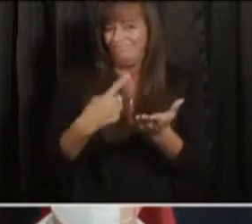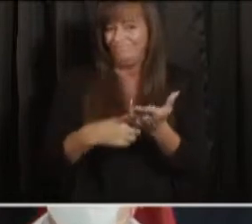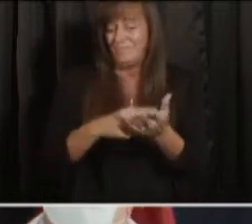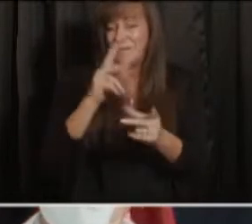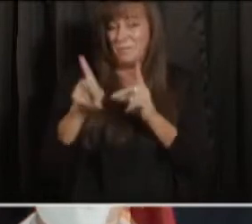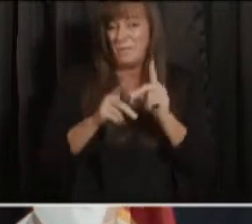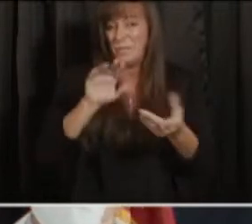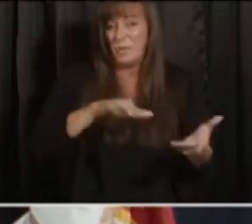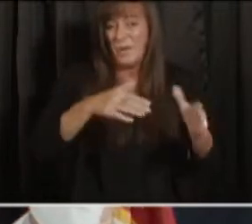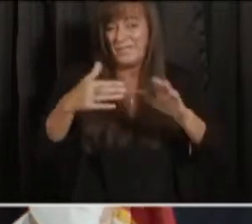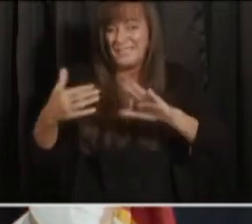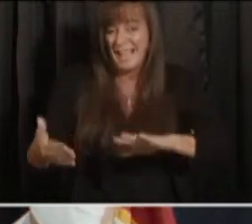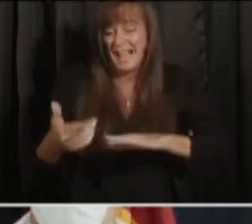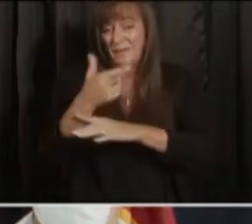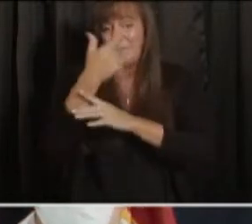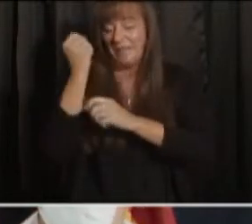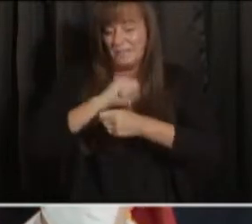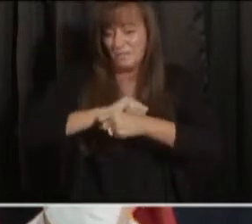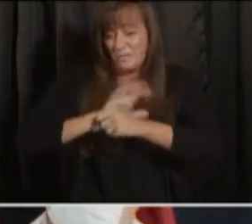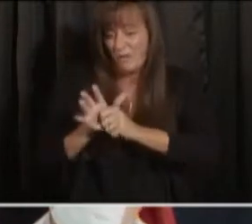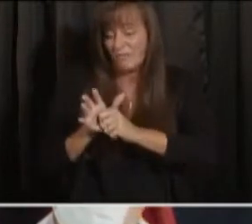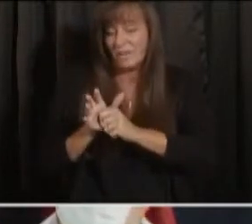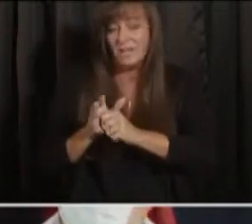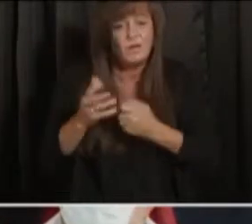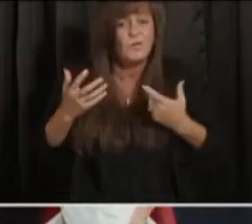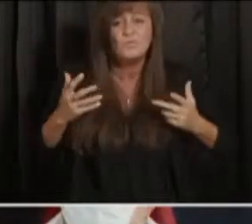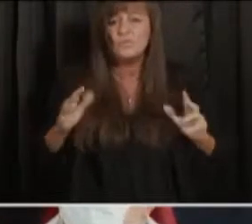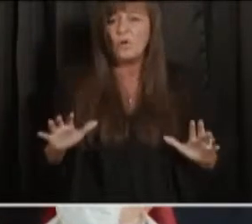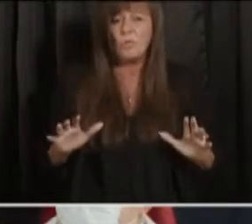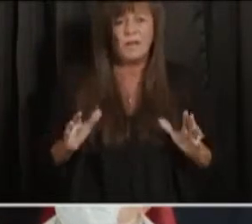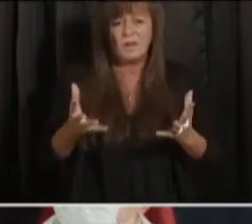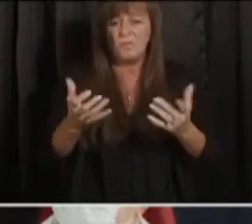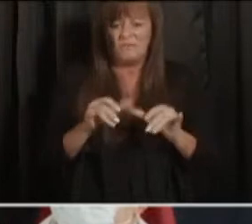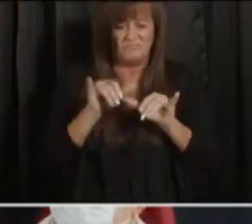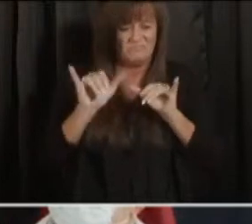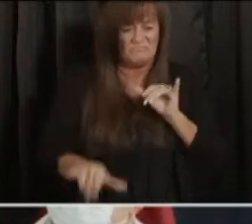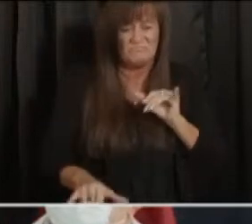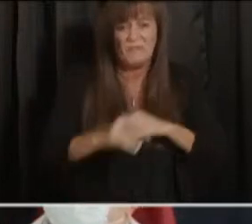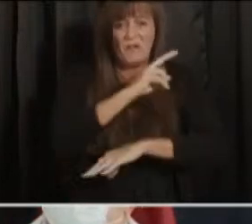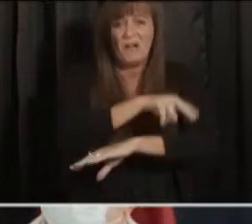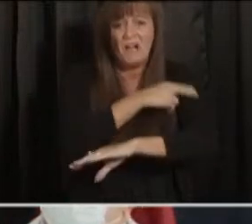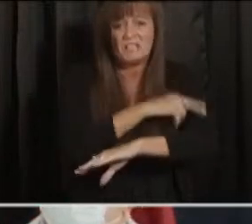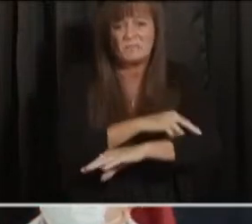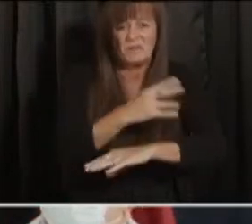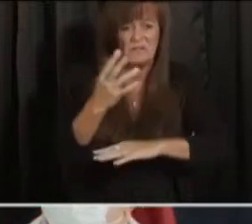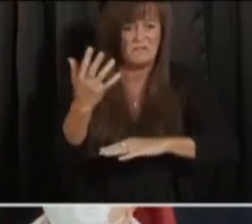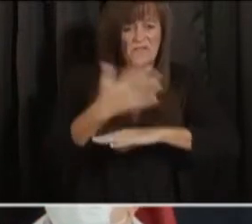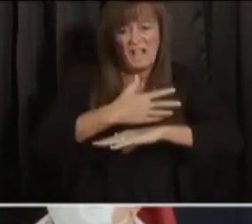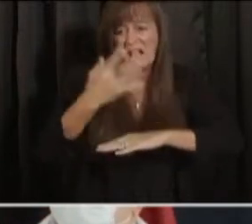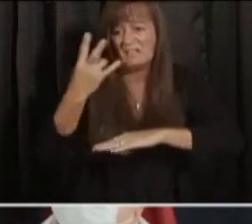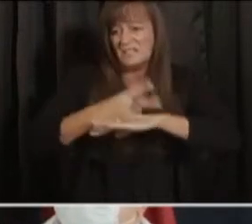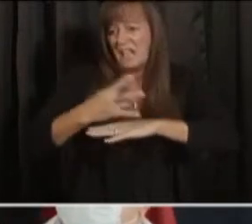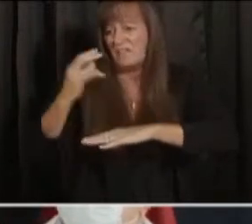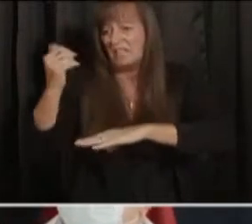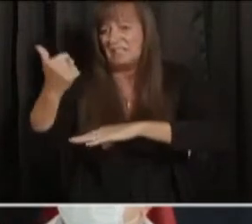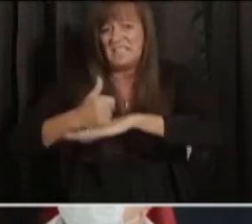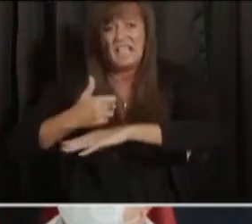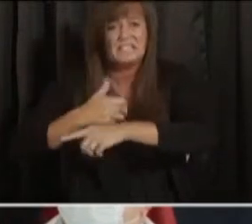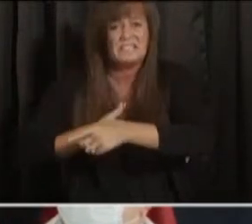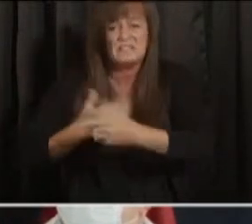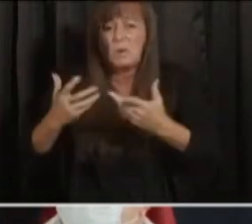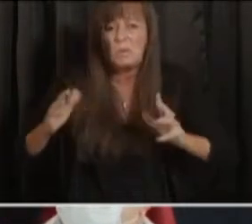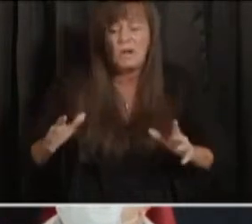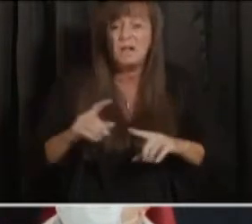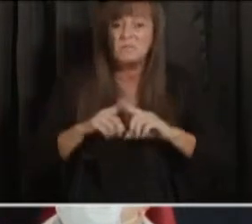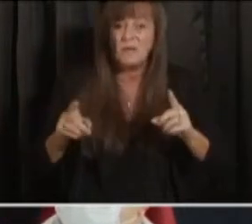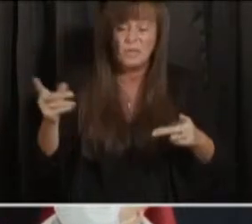be hospitalized for 10 days or even 3 days. It's a terrible experience, but the worst outcome is death, and that's what we want to prevent above everything